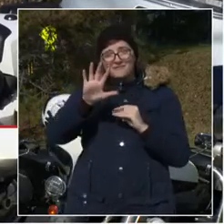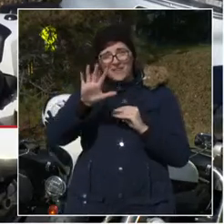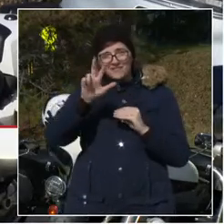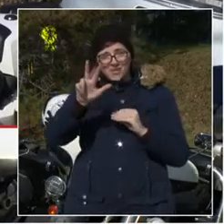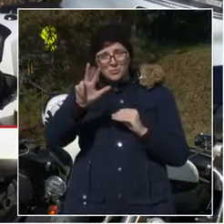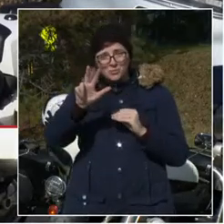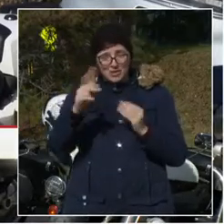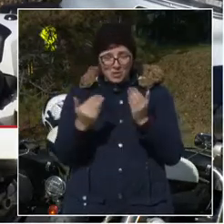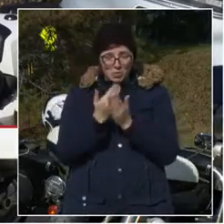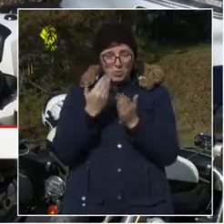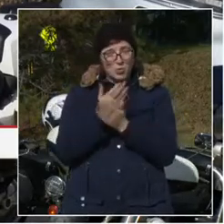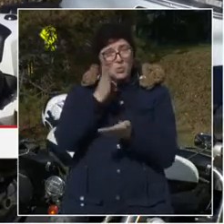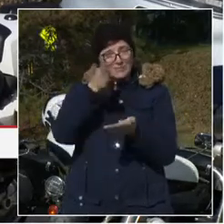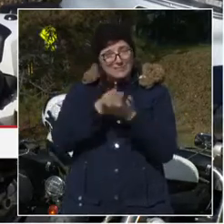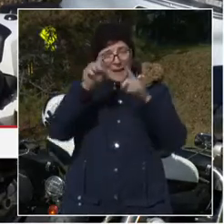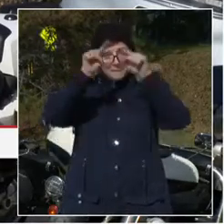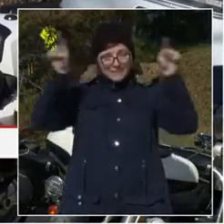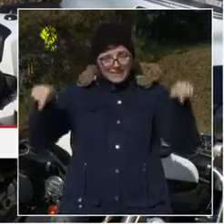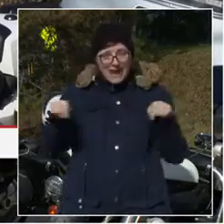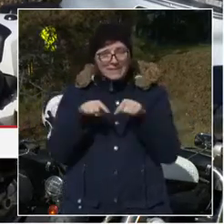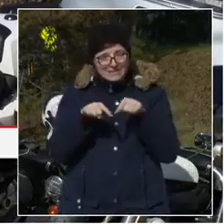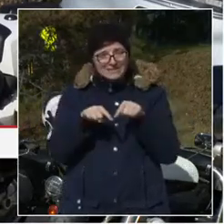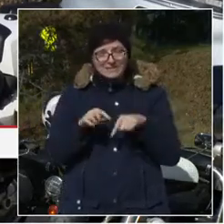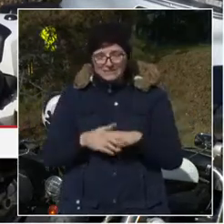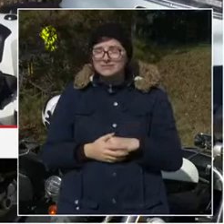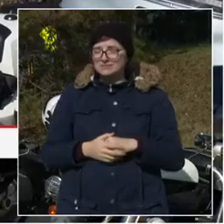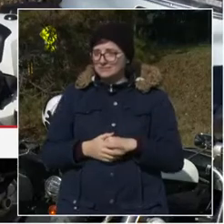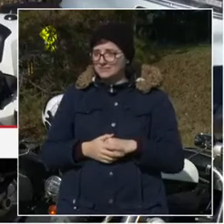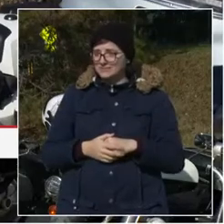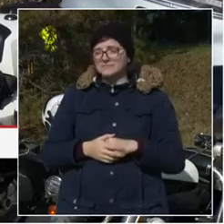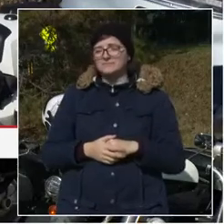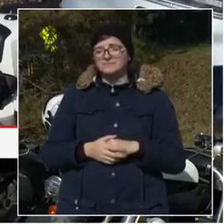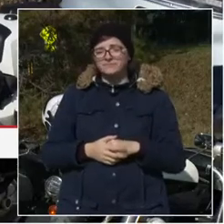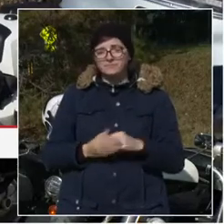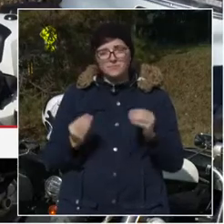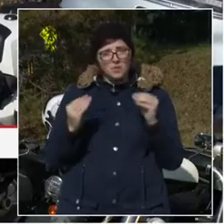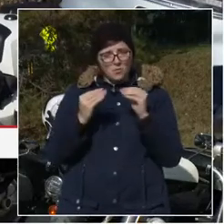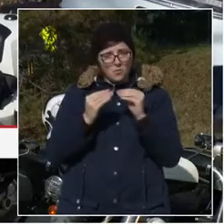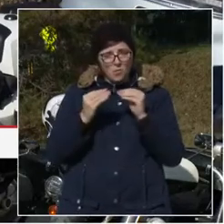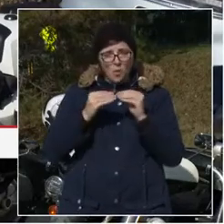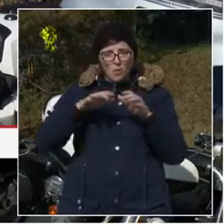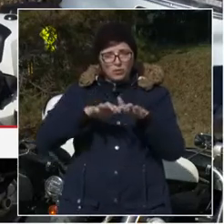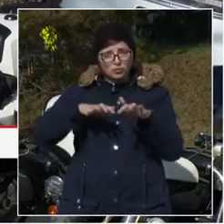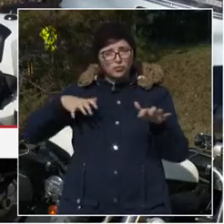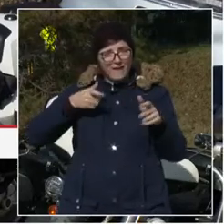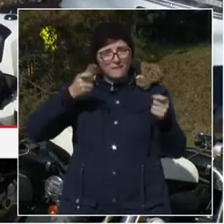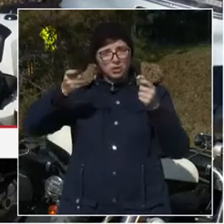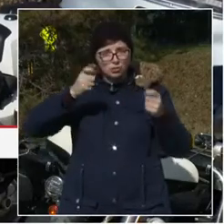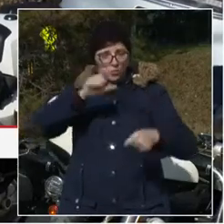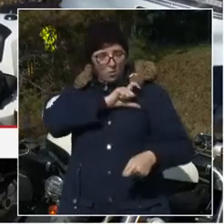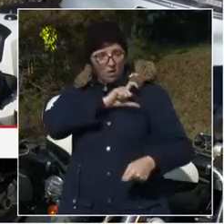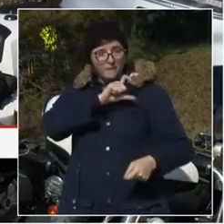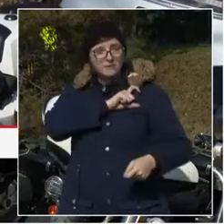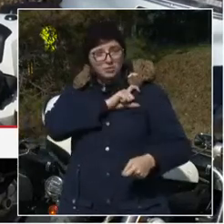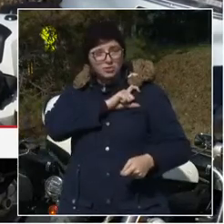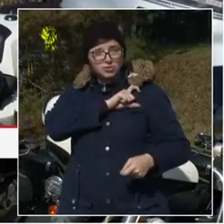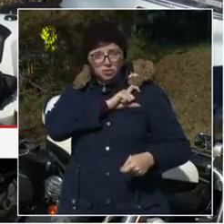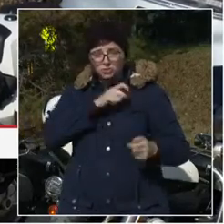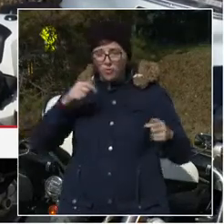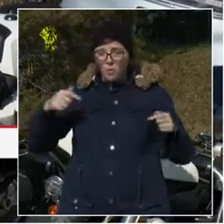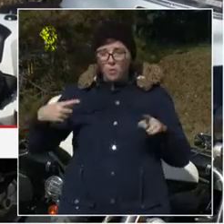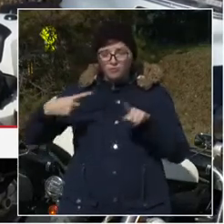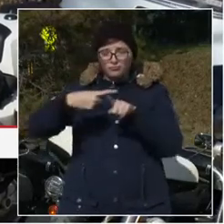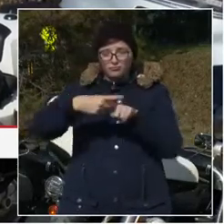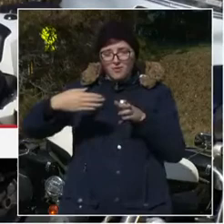to intersections that need them, expanded traffic control officers and crossing guards by